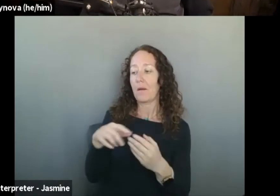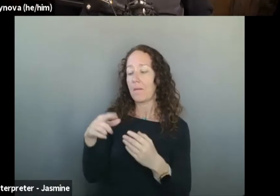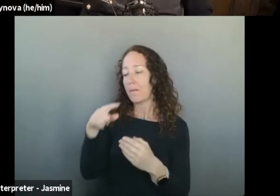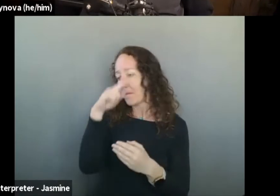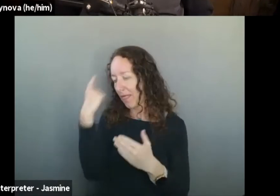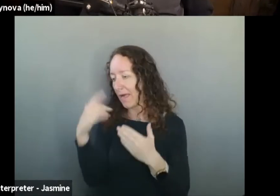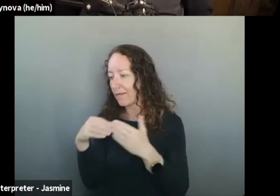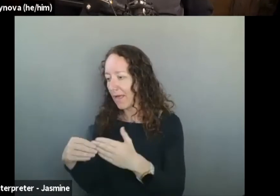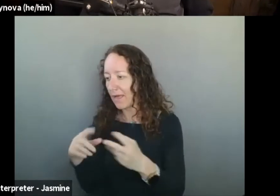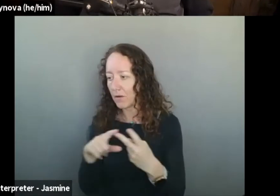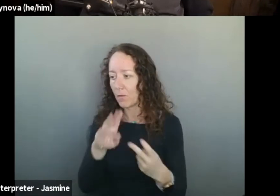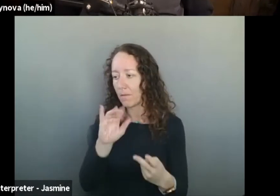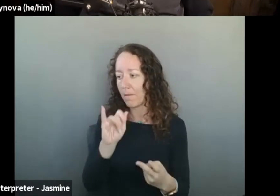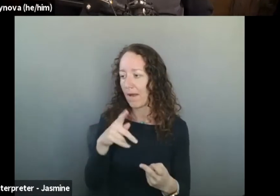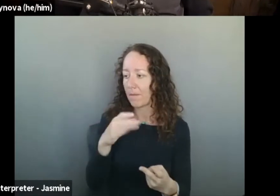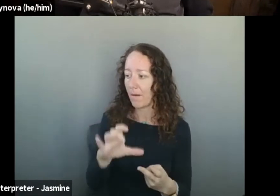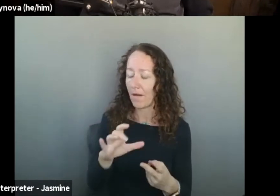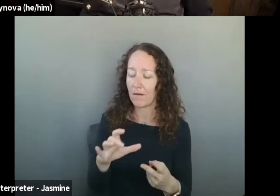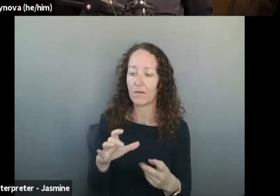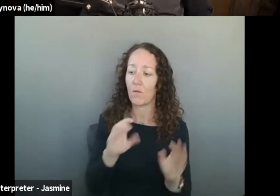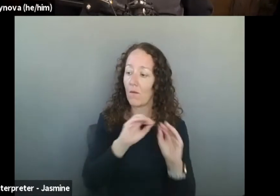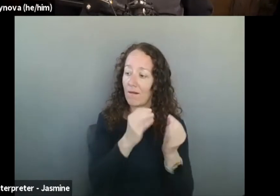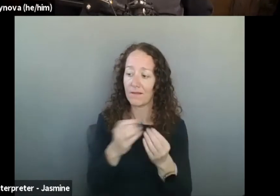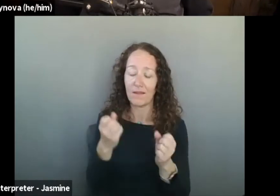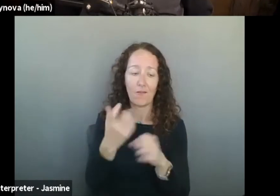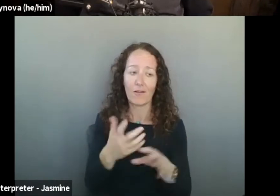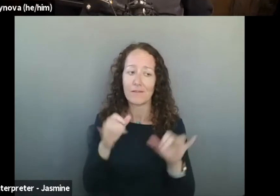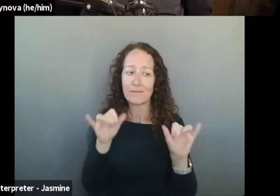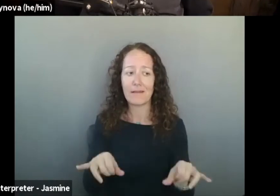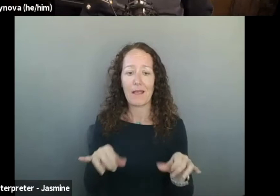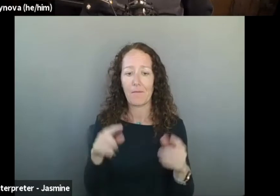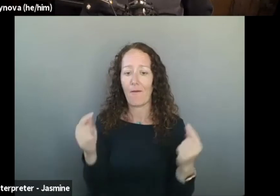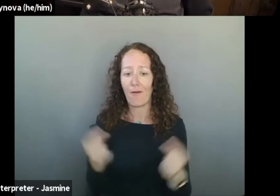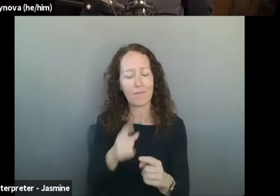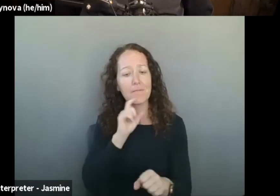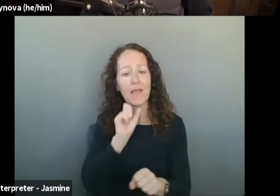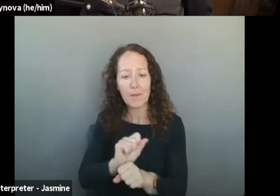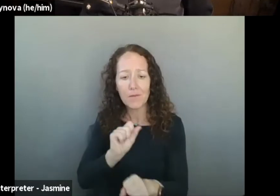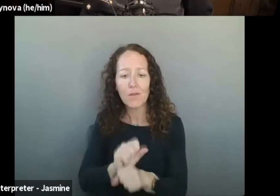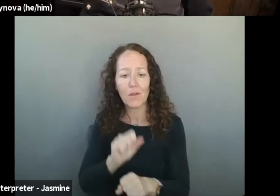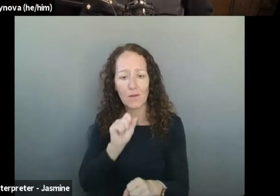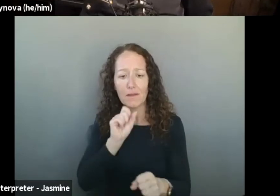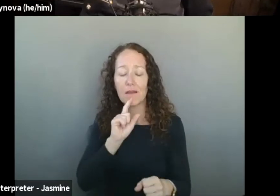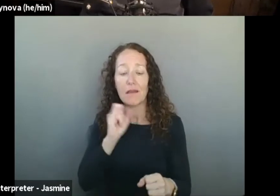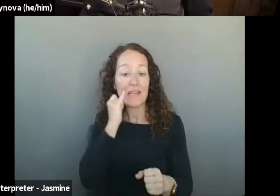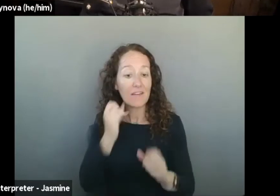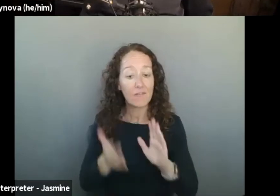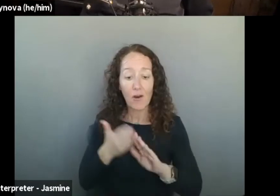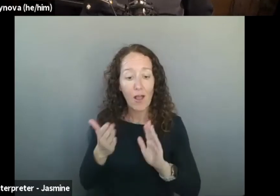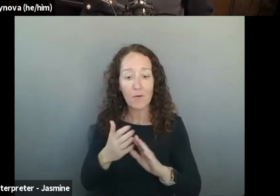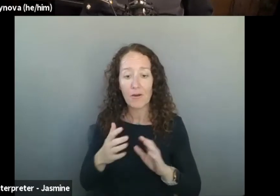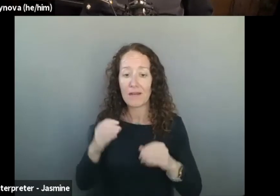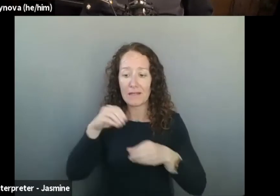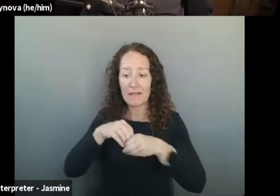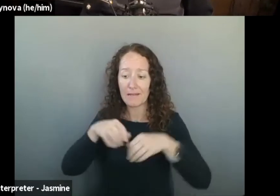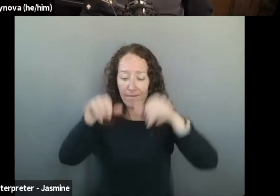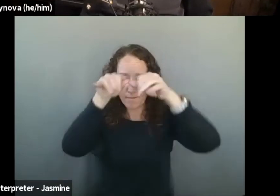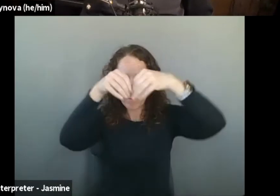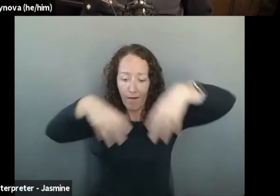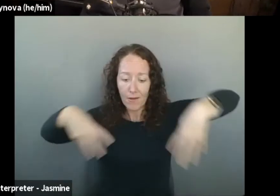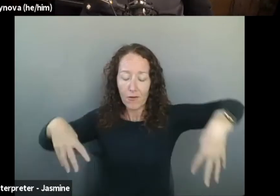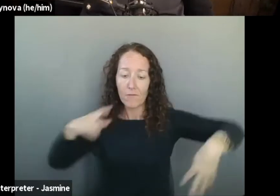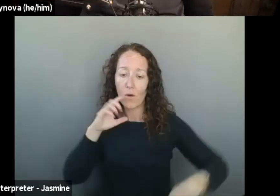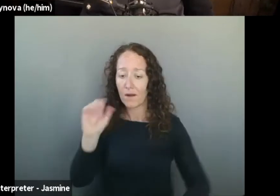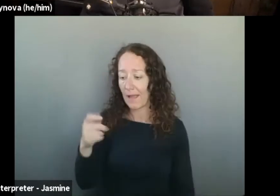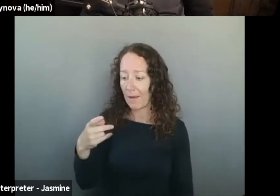organizations causing the same harm. Absolutely. If you're operating within capitalist hierarchies, it doesn't matter what color you are.